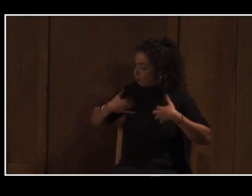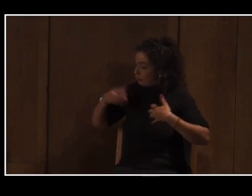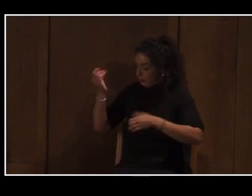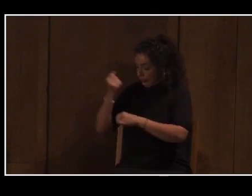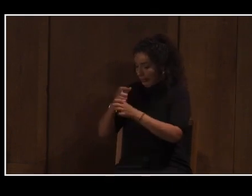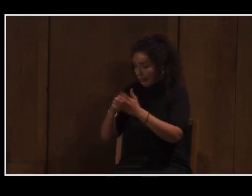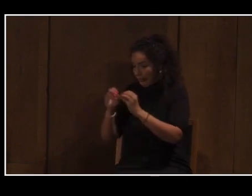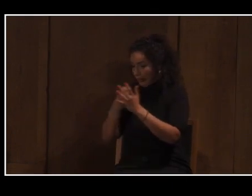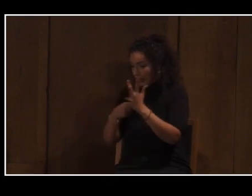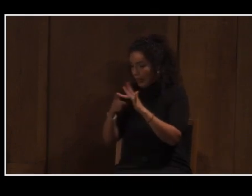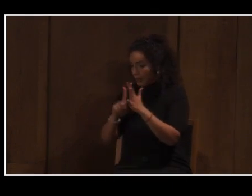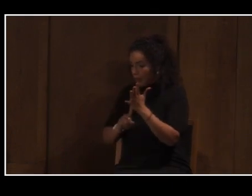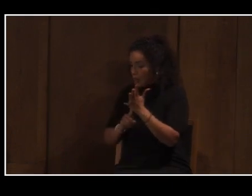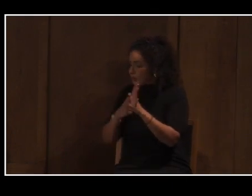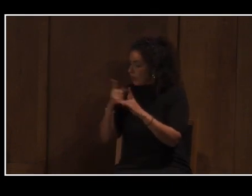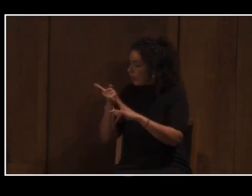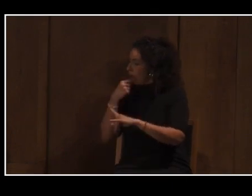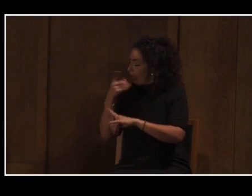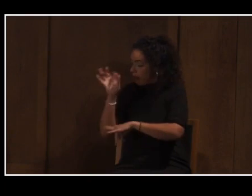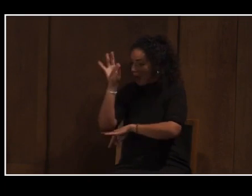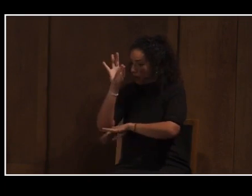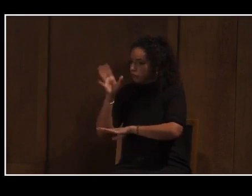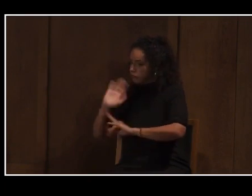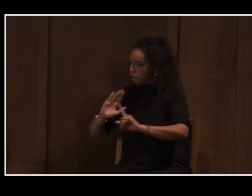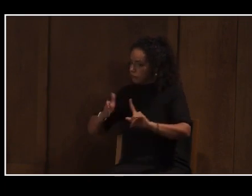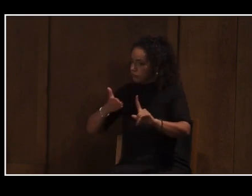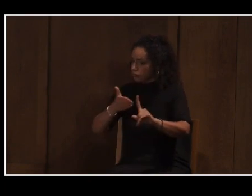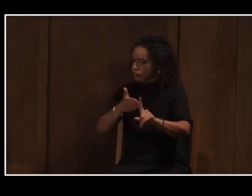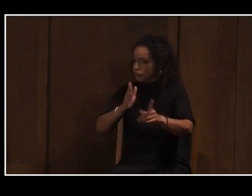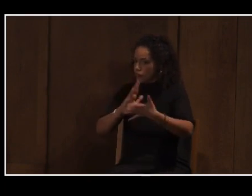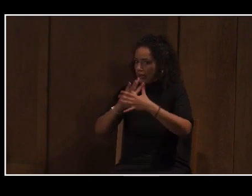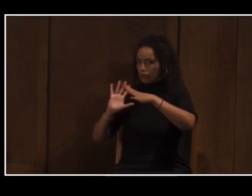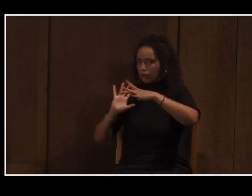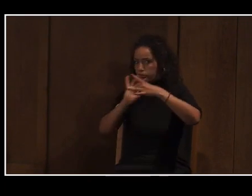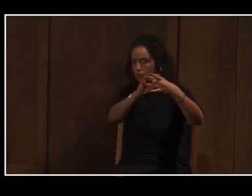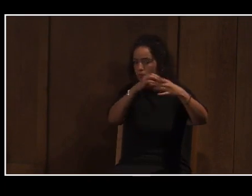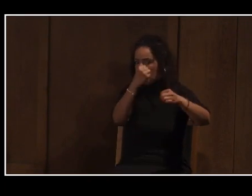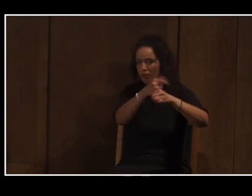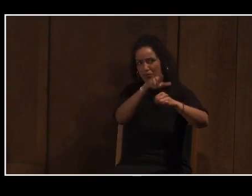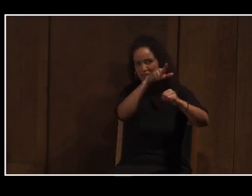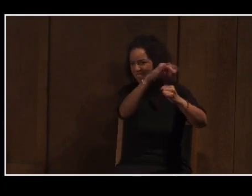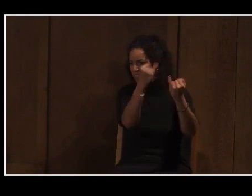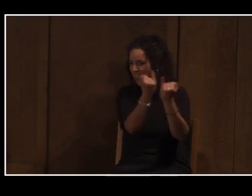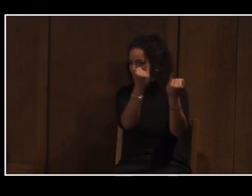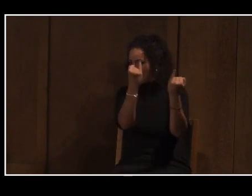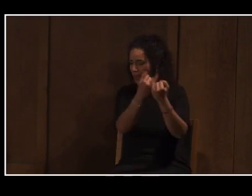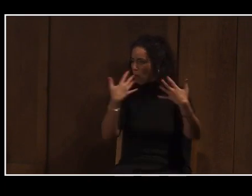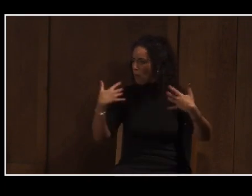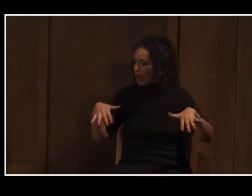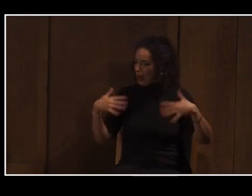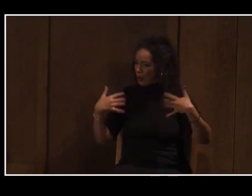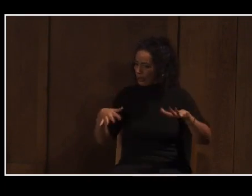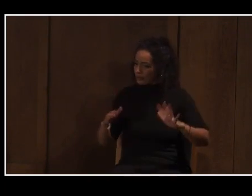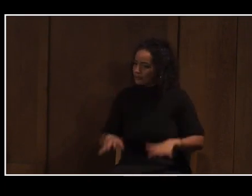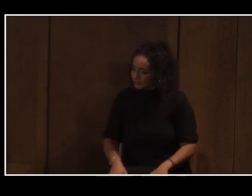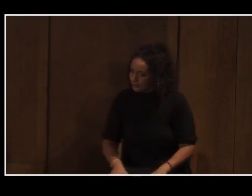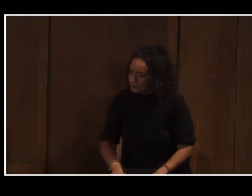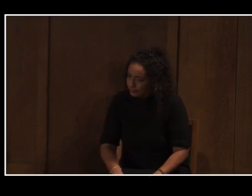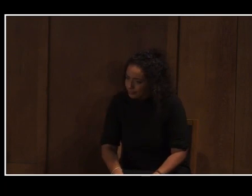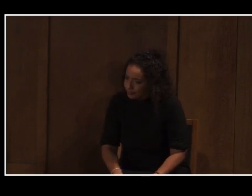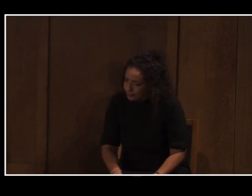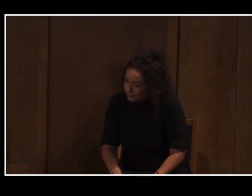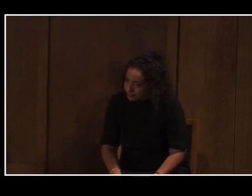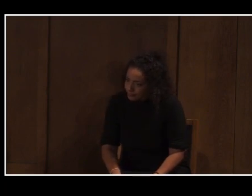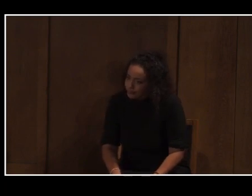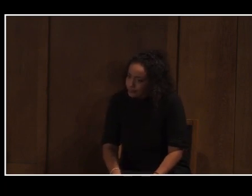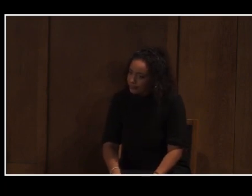go across enemy lines, actually trying to be as outrageous and like, you know, to try and self-sabotage so you didn't have to do that. But it seemed like